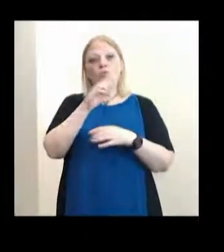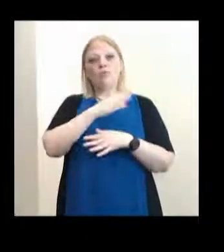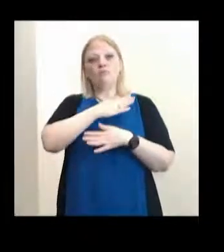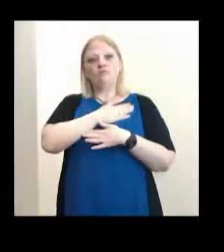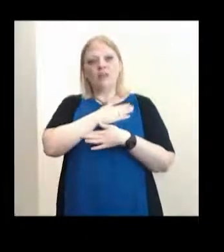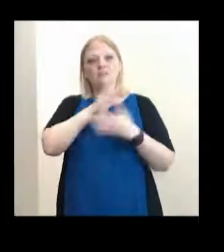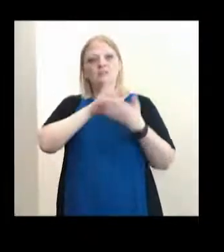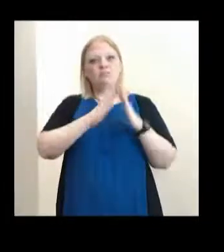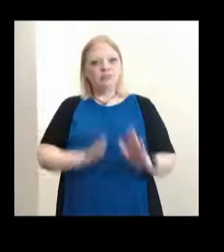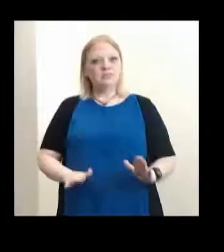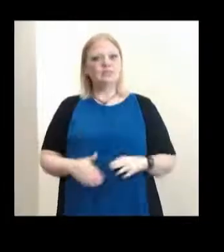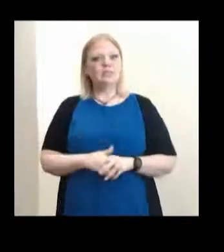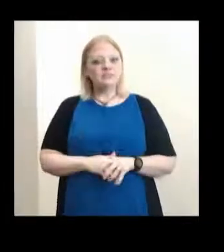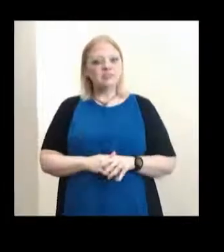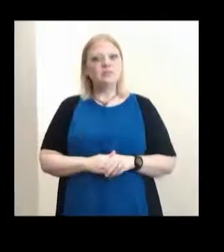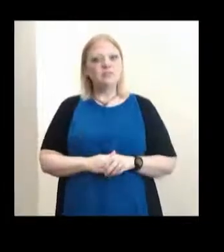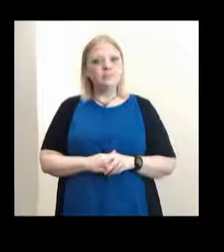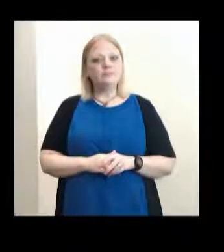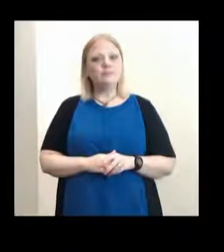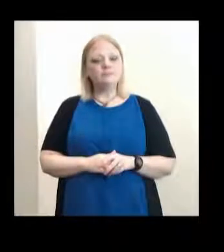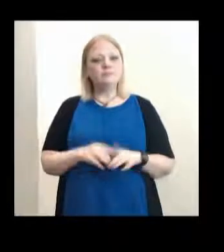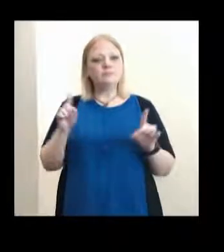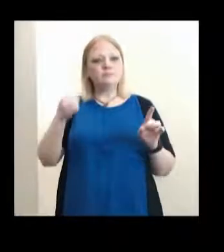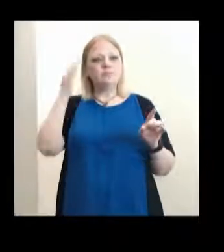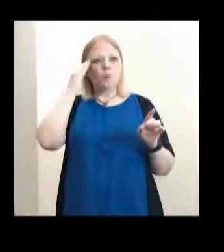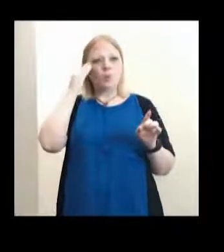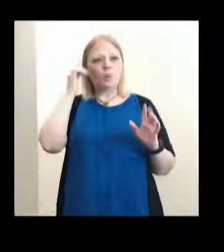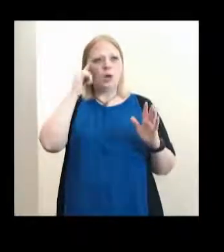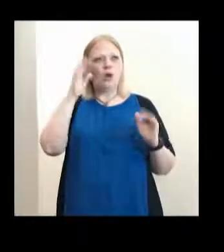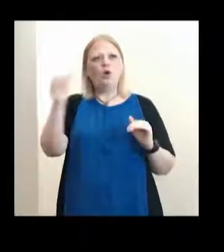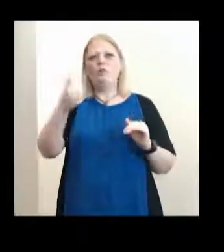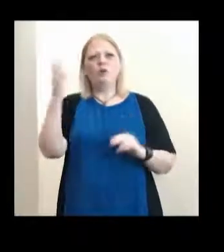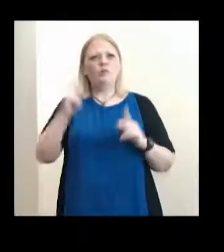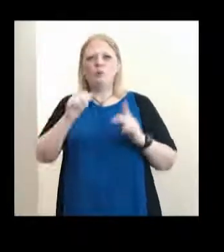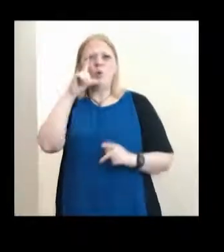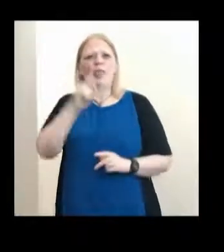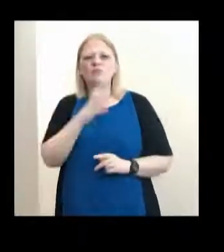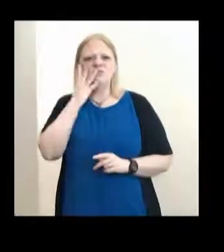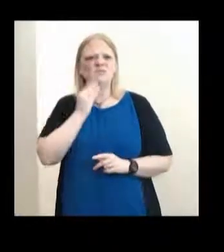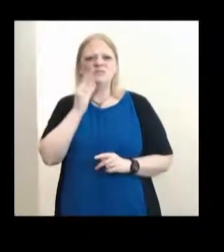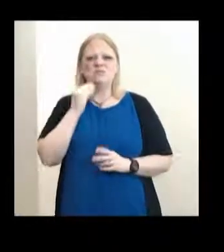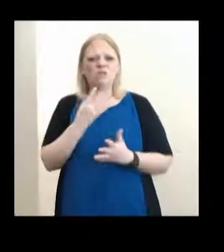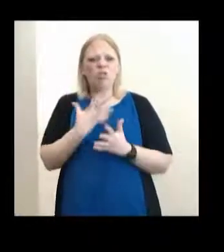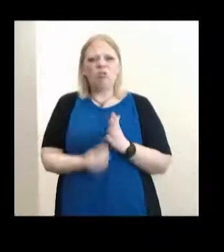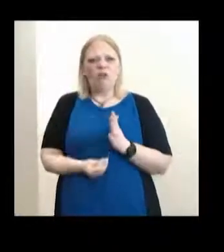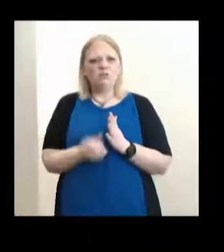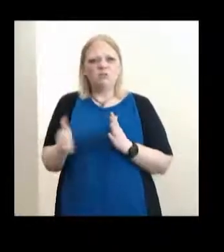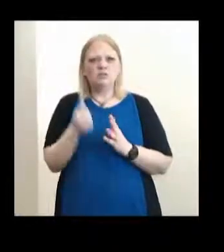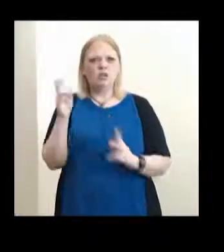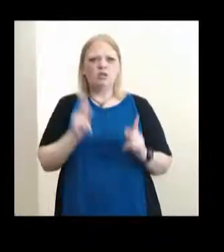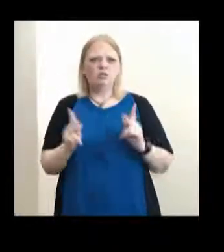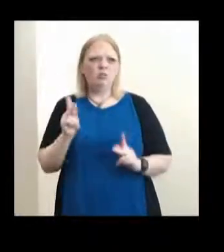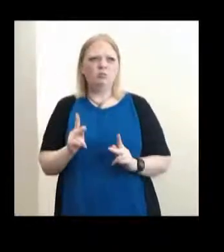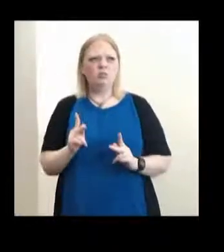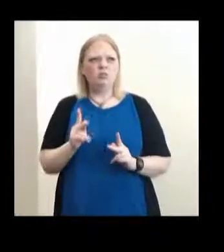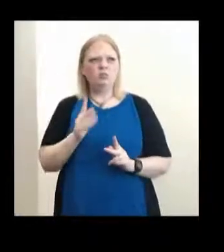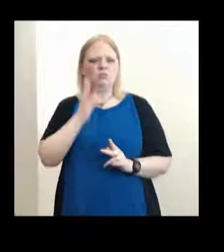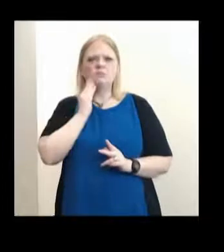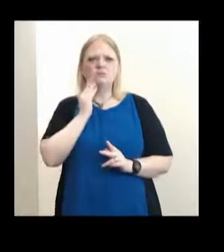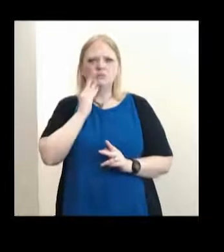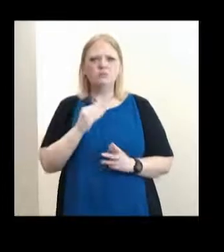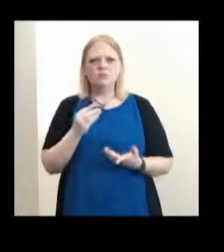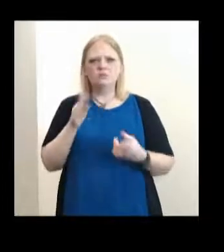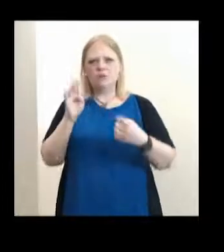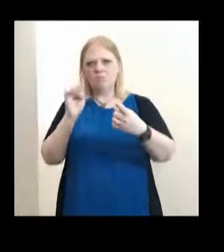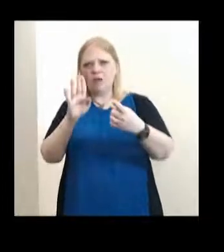And just know that I hope others don't have to go through the loss that many others have had, and